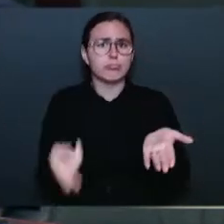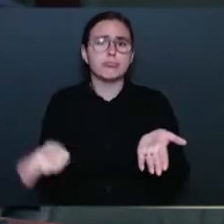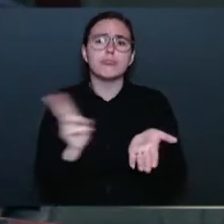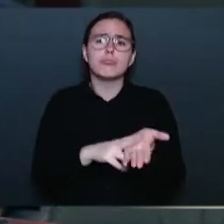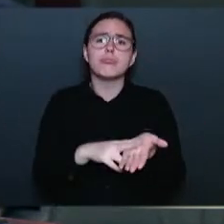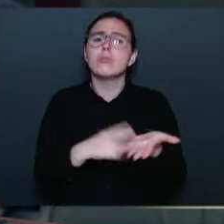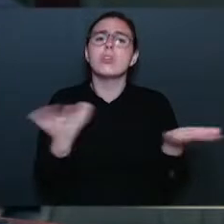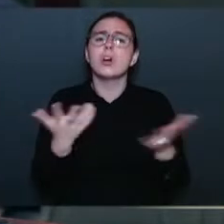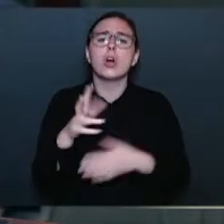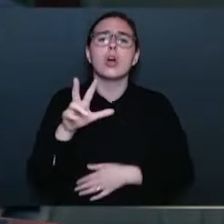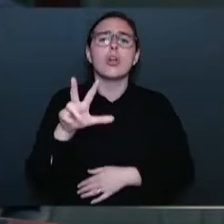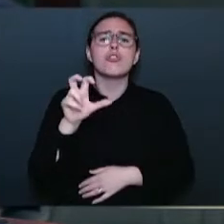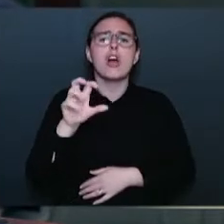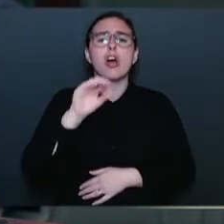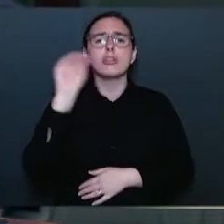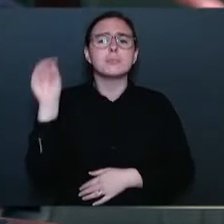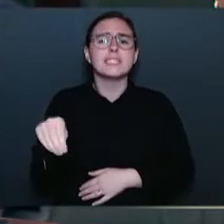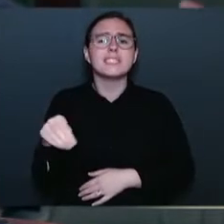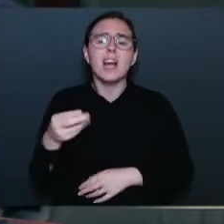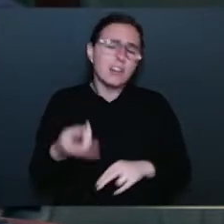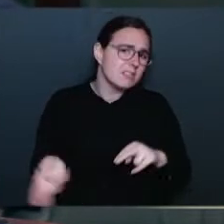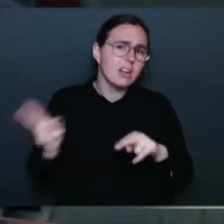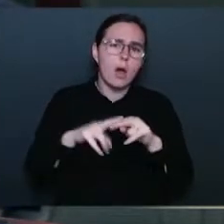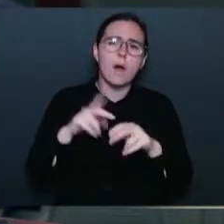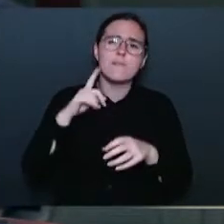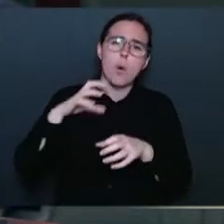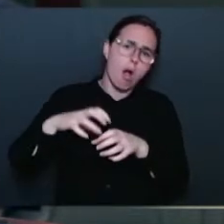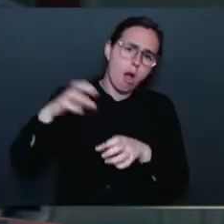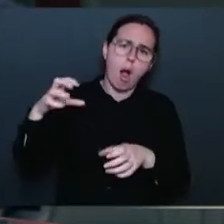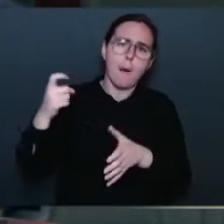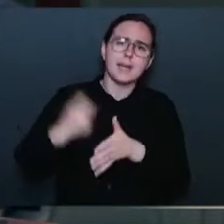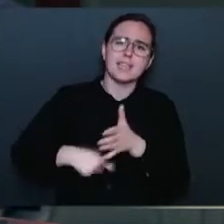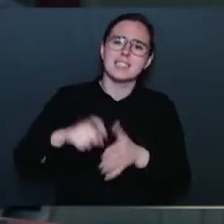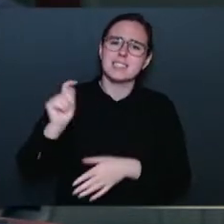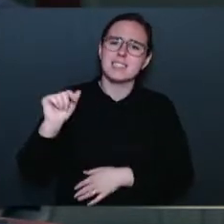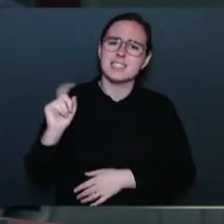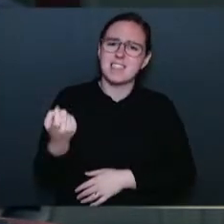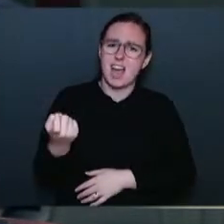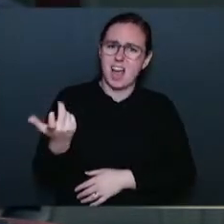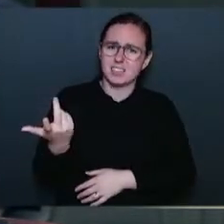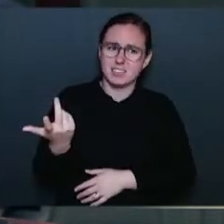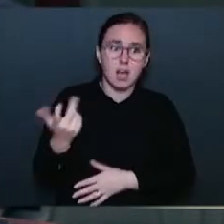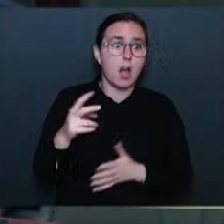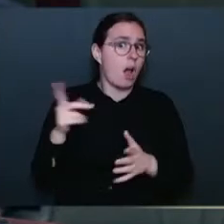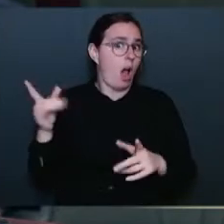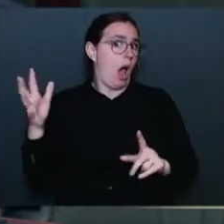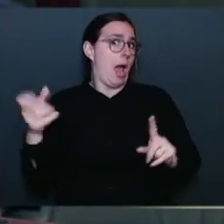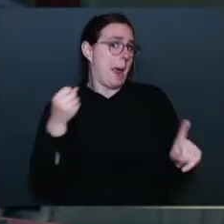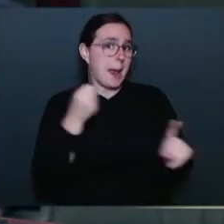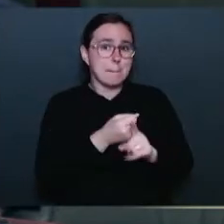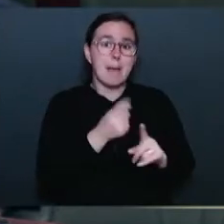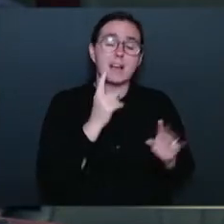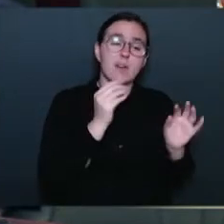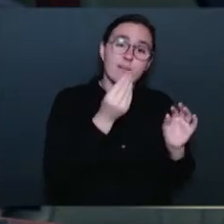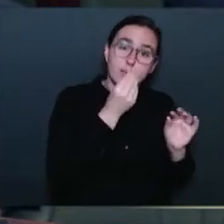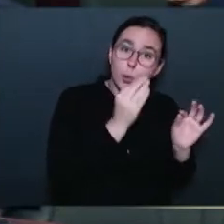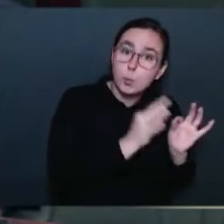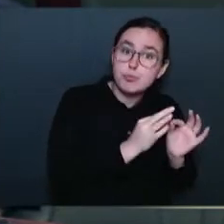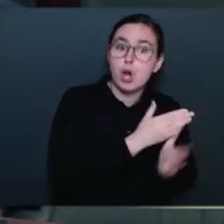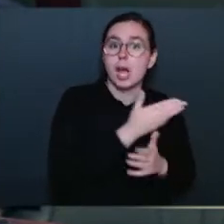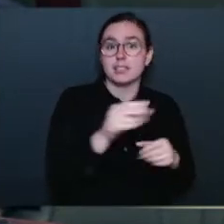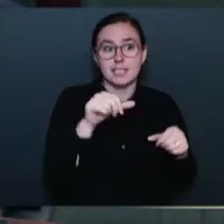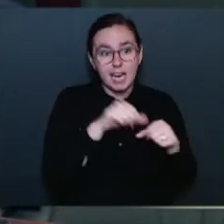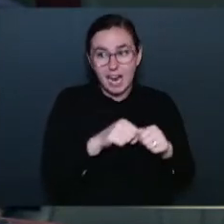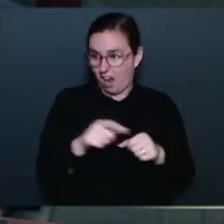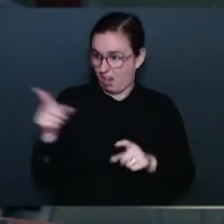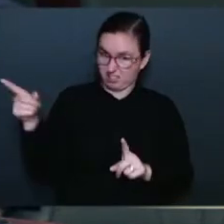the price that we're paying at the at the pump if you increase the cost of the fuel tax it's going to be built into everything that we're paying for and